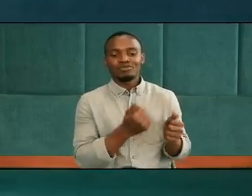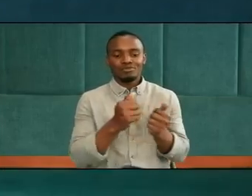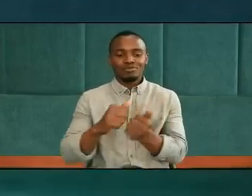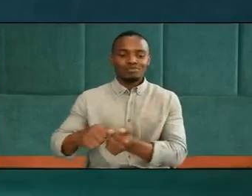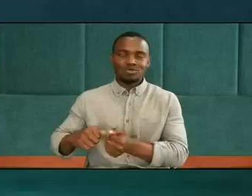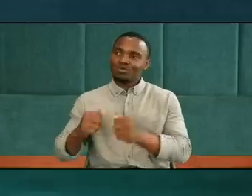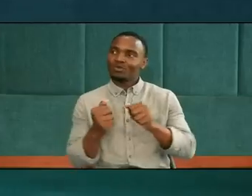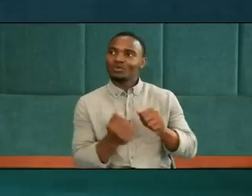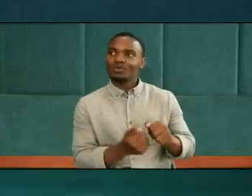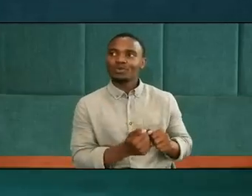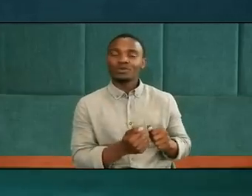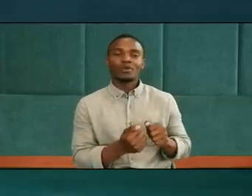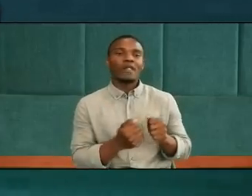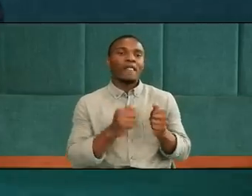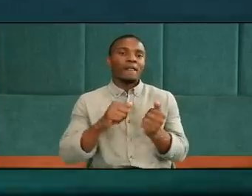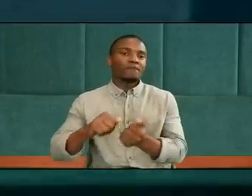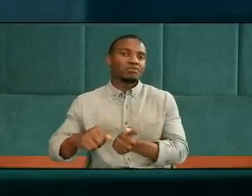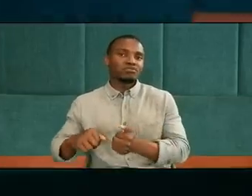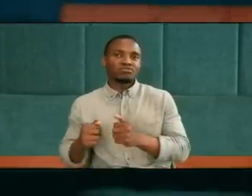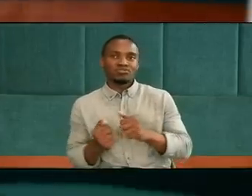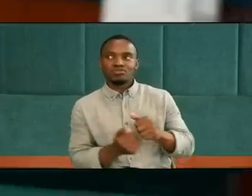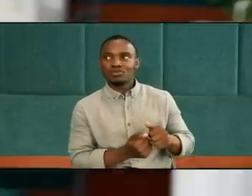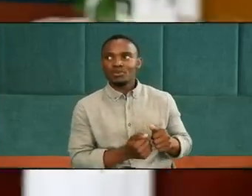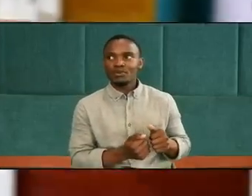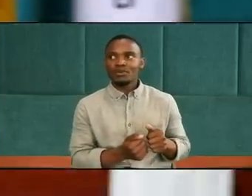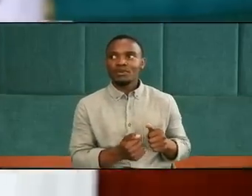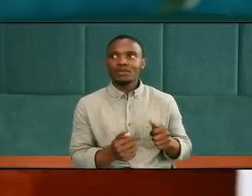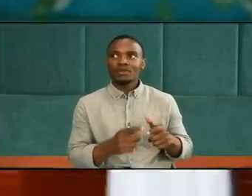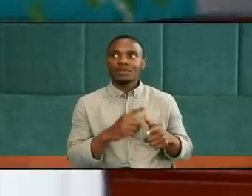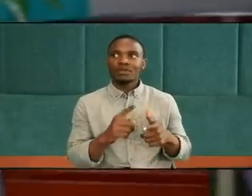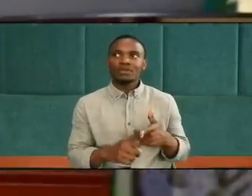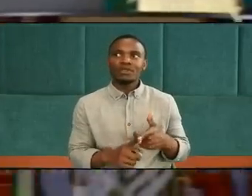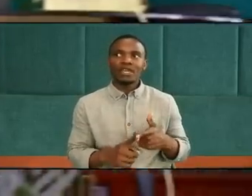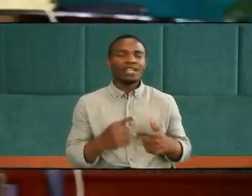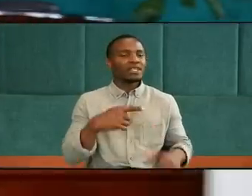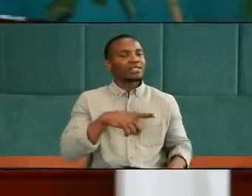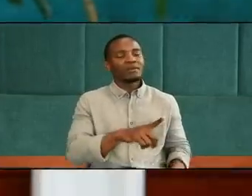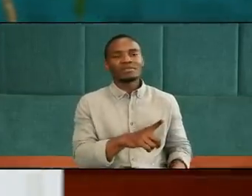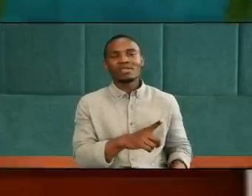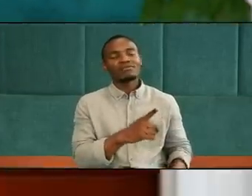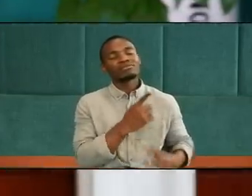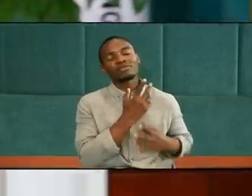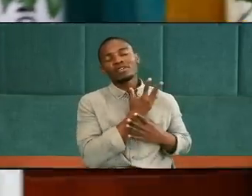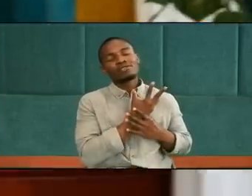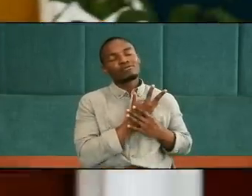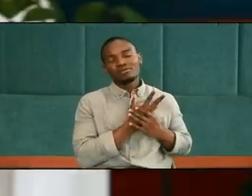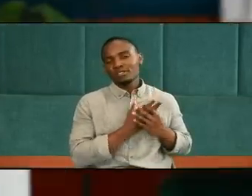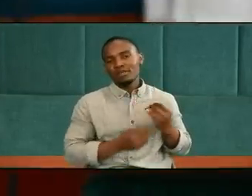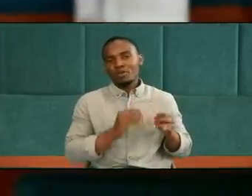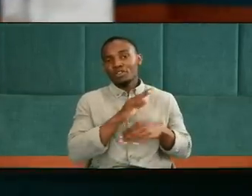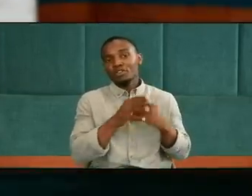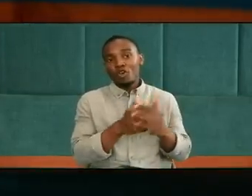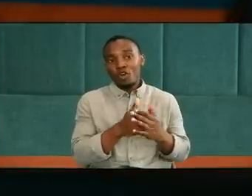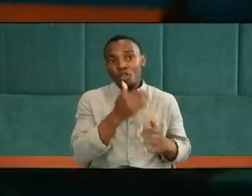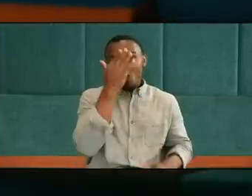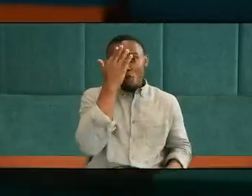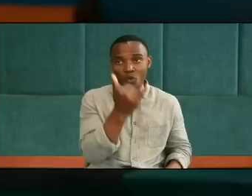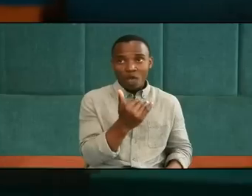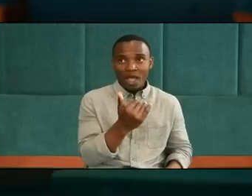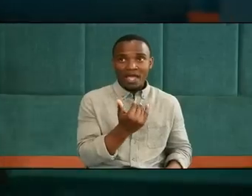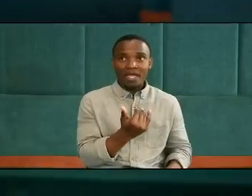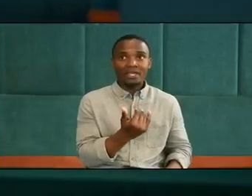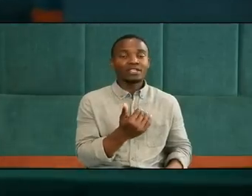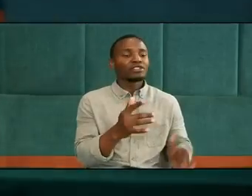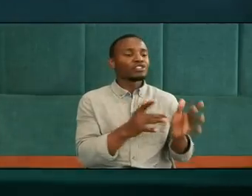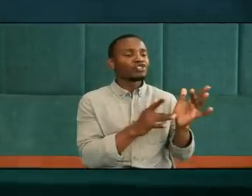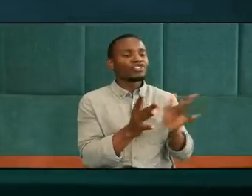dream." They rowed their boat in. And they are so depressed, all of them, because the church mashup, Jesus is